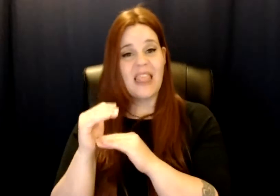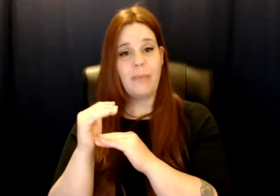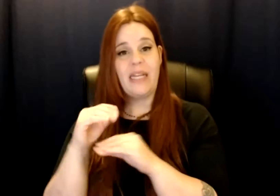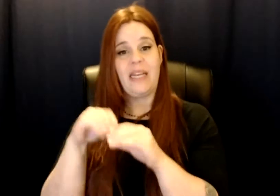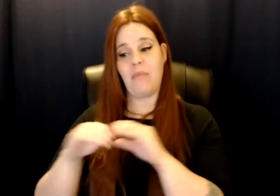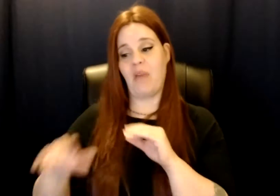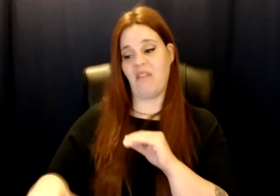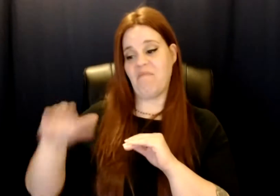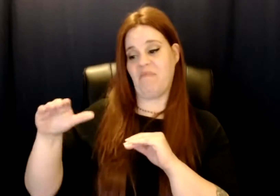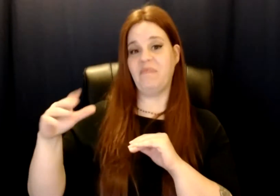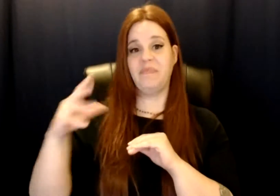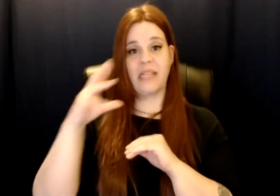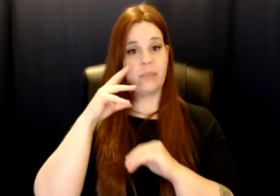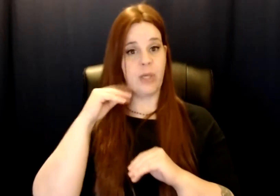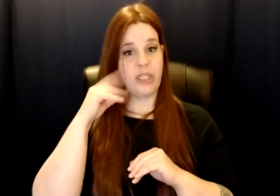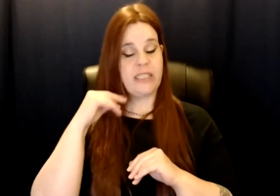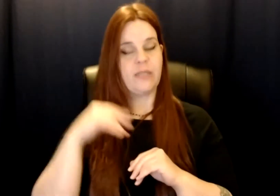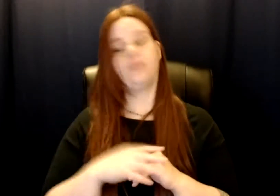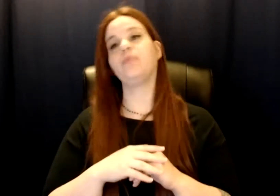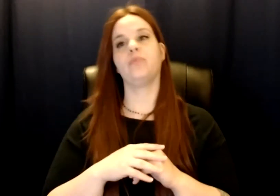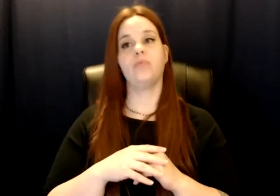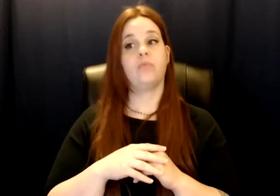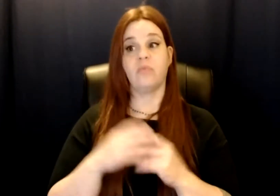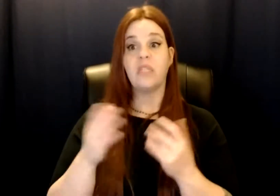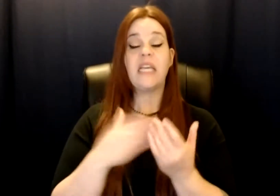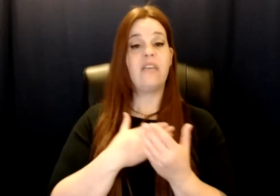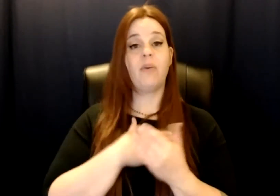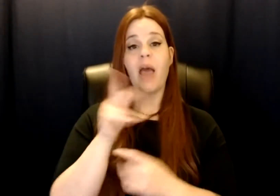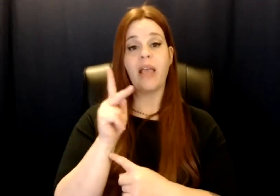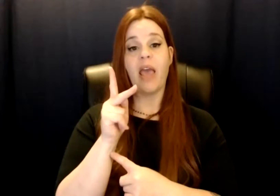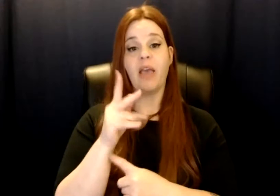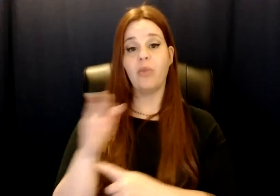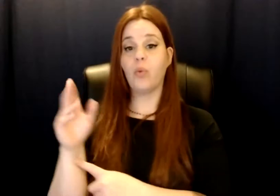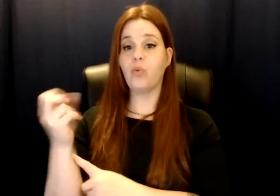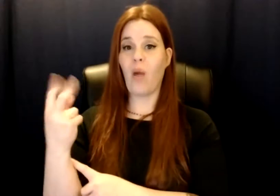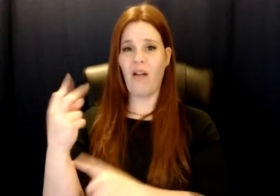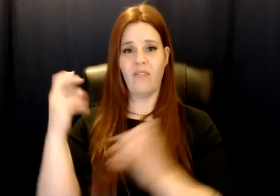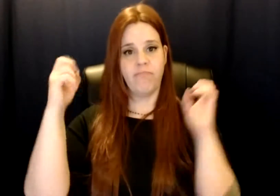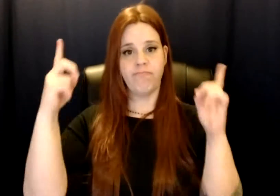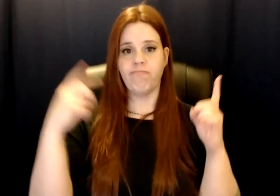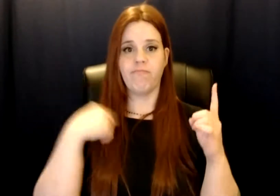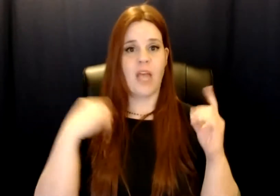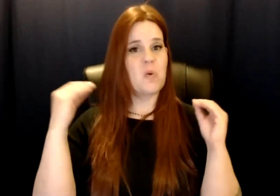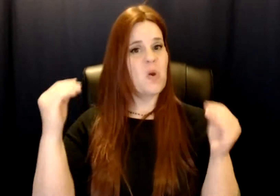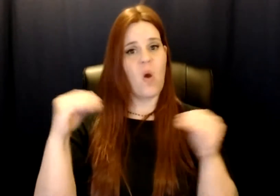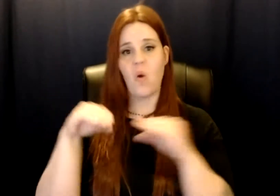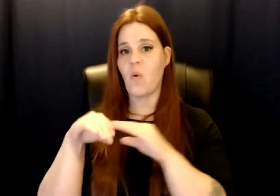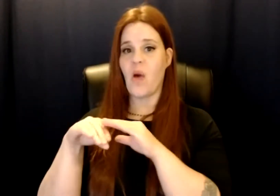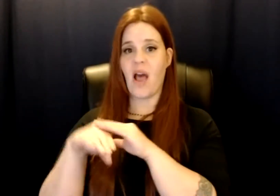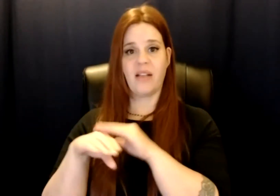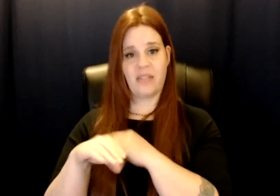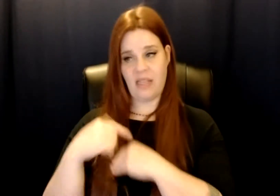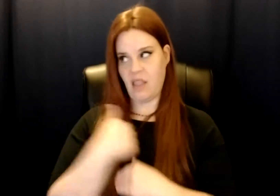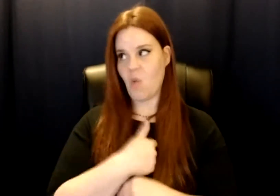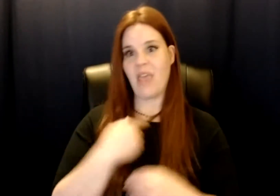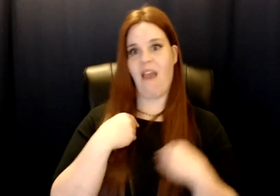to accessibility. Even through my education, K through 12, I had no access that we find here